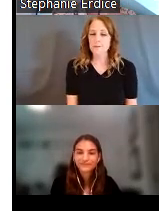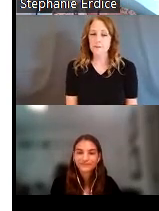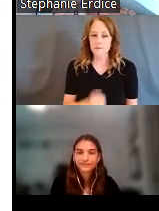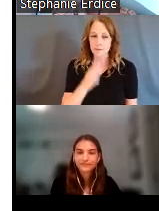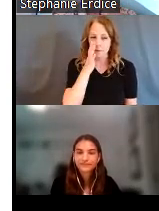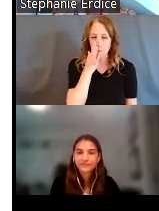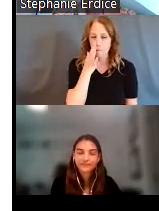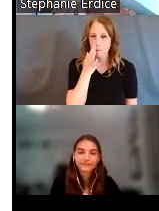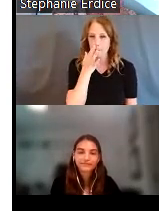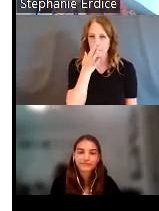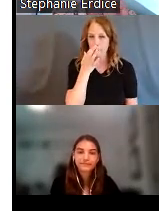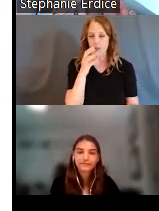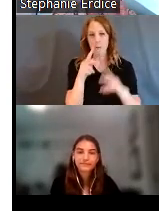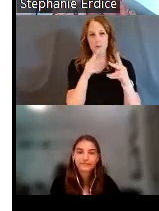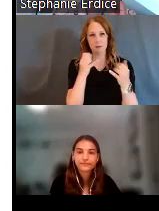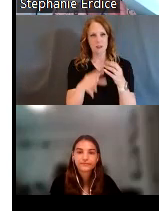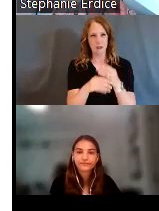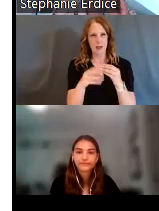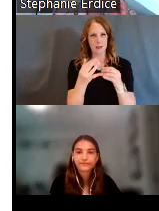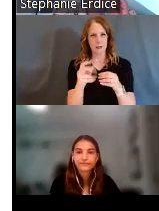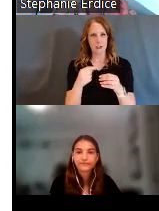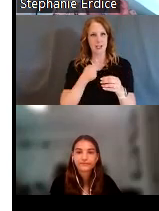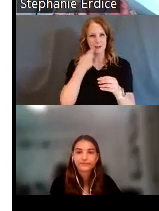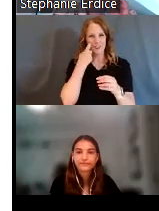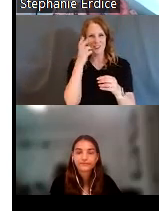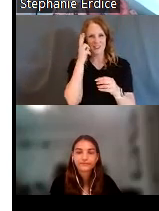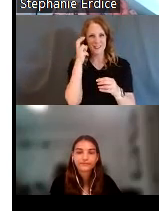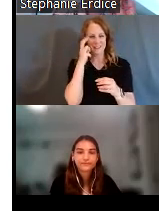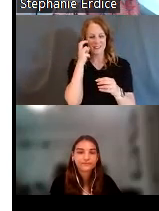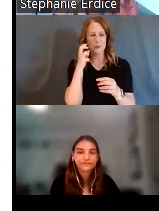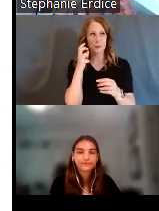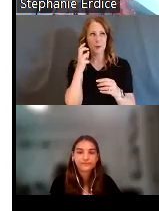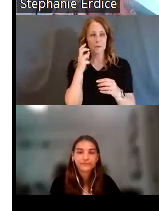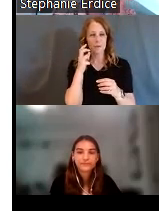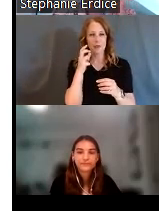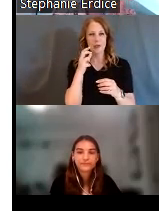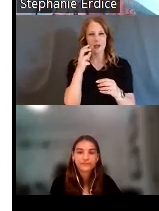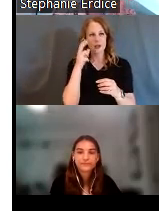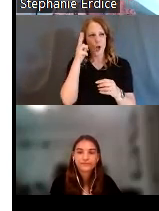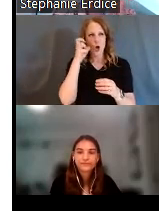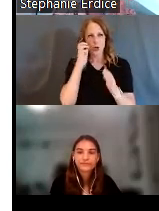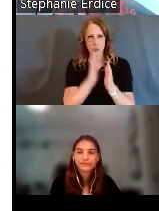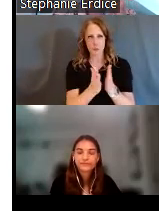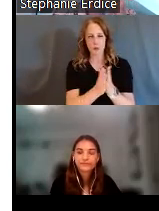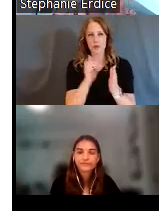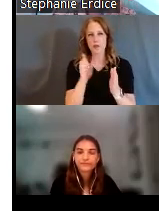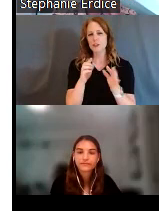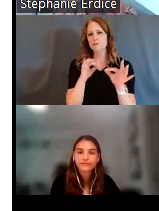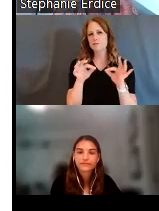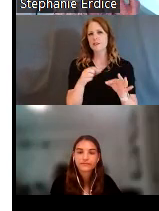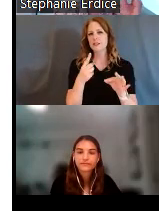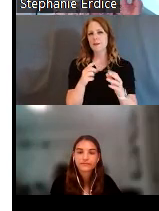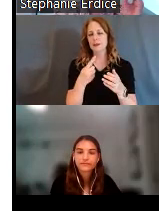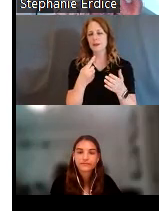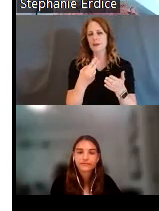And as people are putting this in the chat, I recently was listening to a audiobook, I think, and she talked about something she called a money